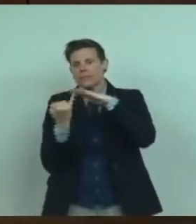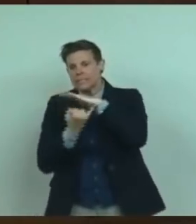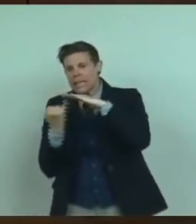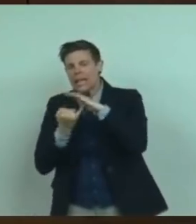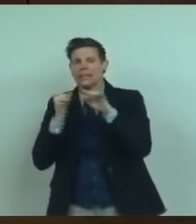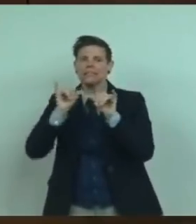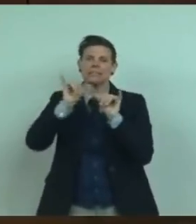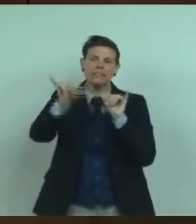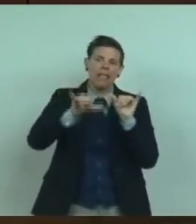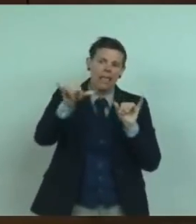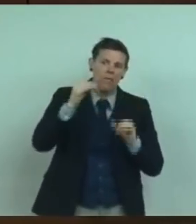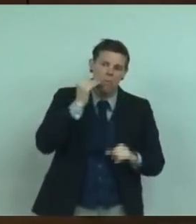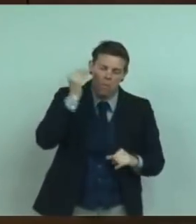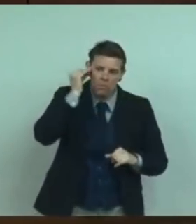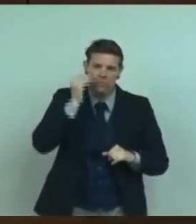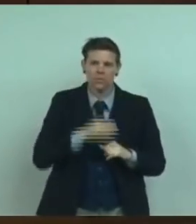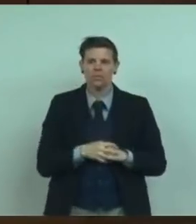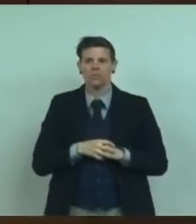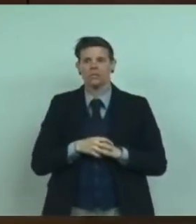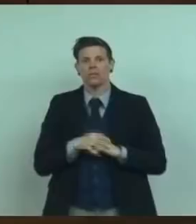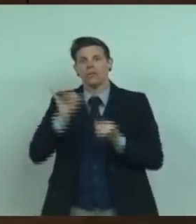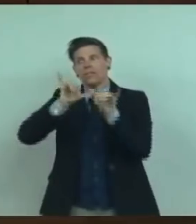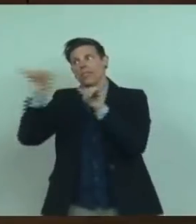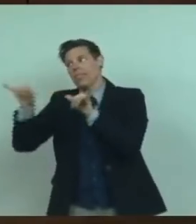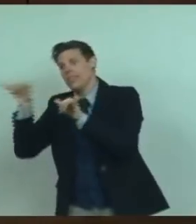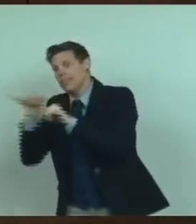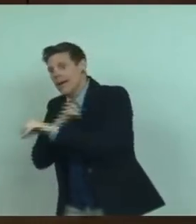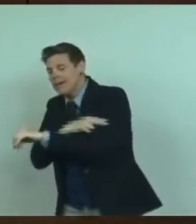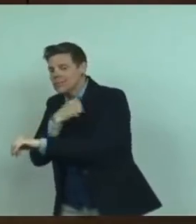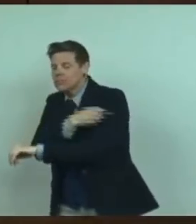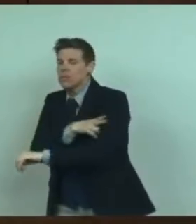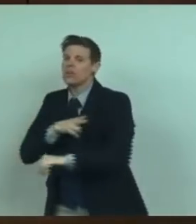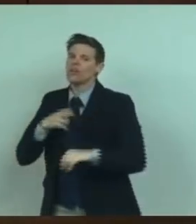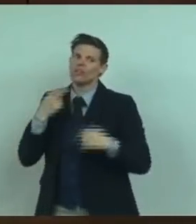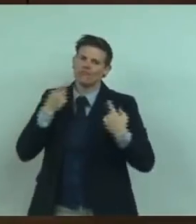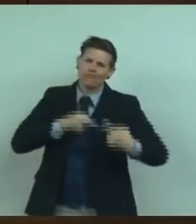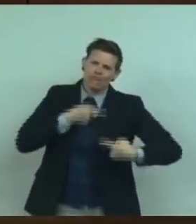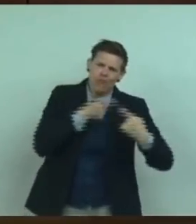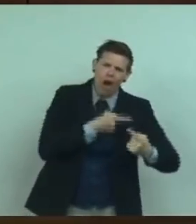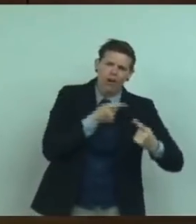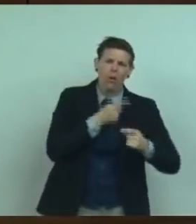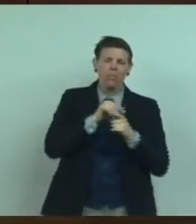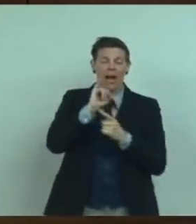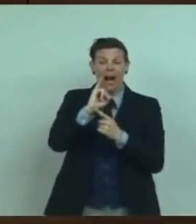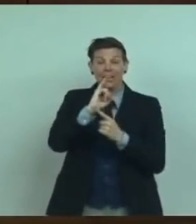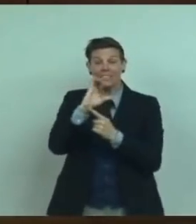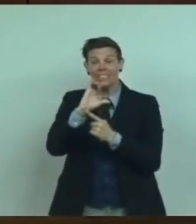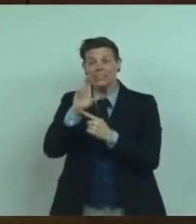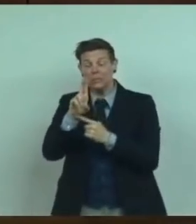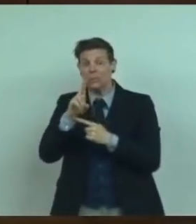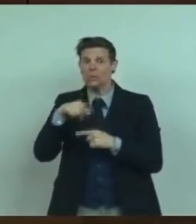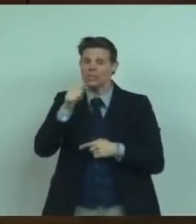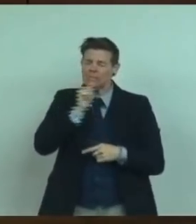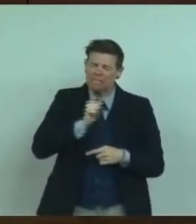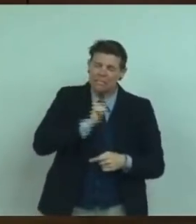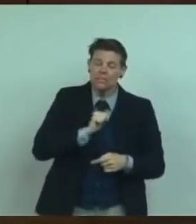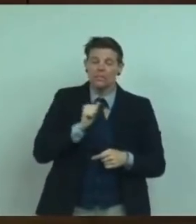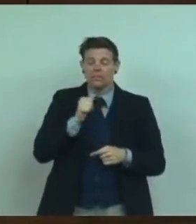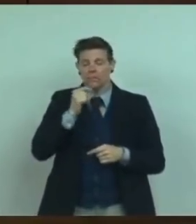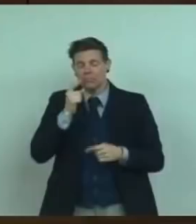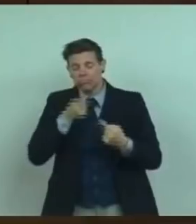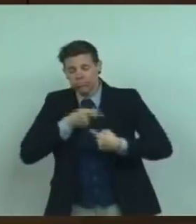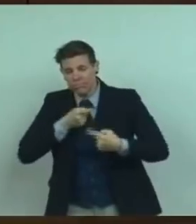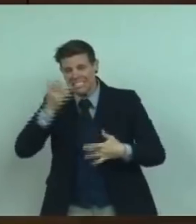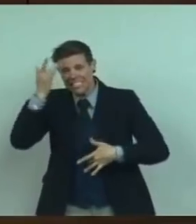in hospitals, are fighting for their lives in critical care, or for the individuals who have lost the